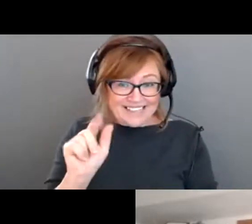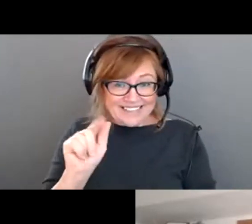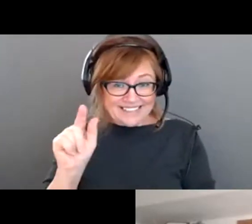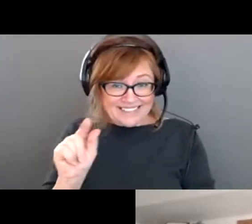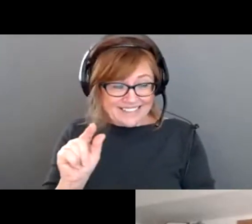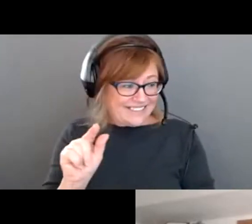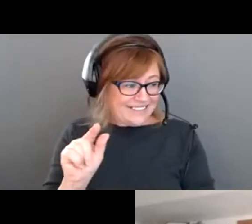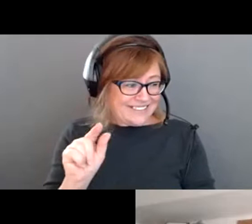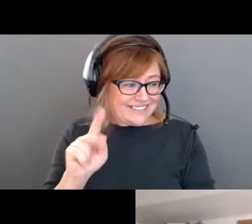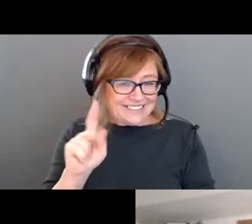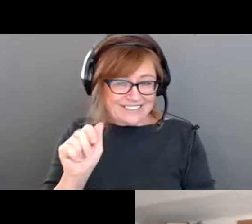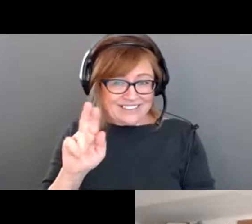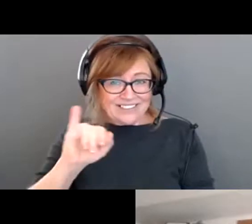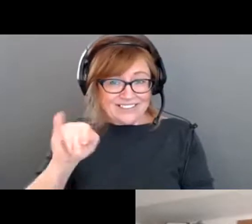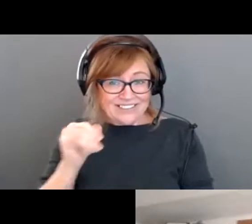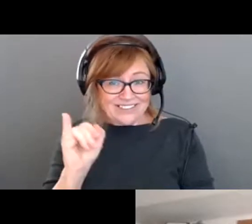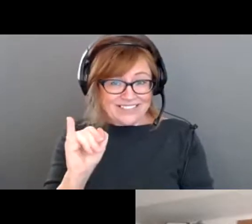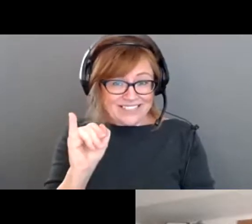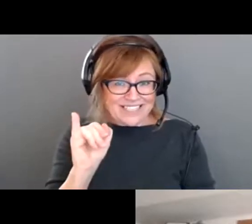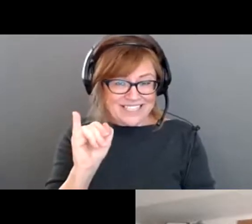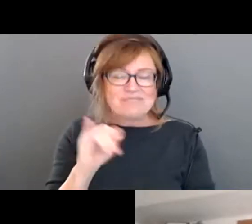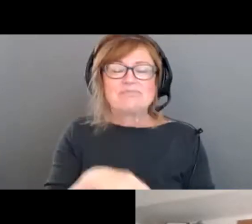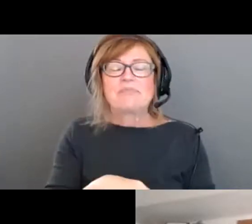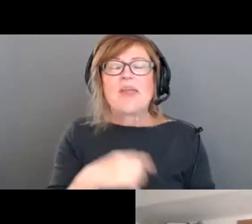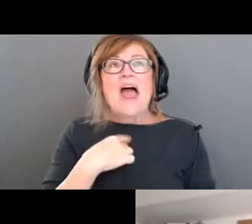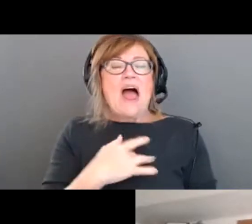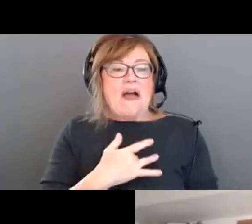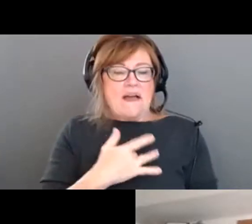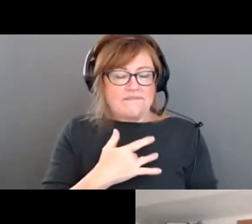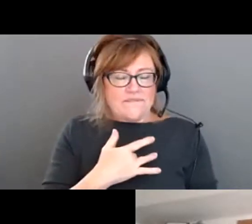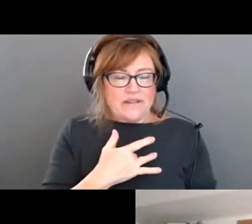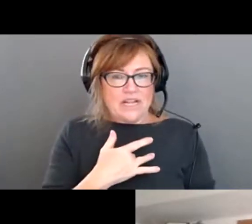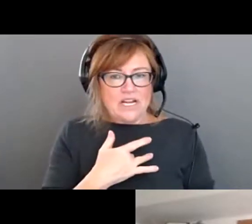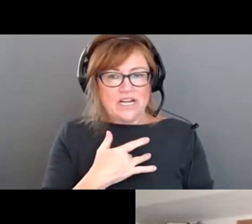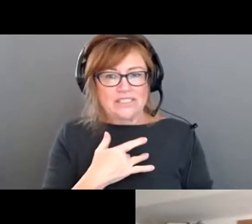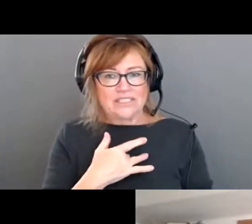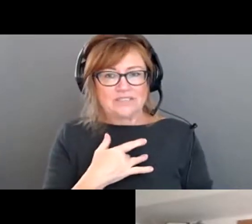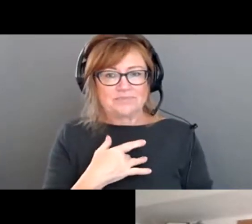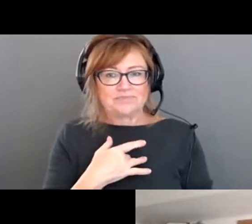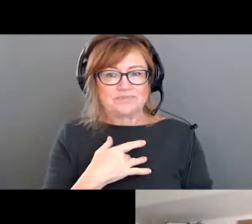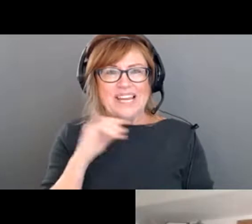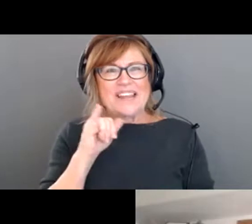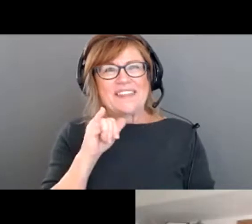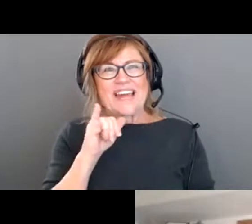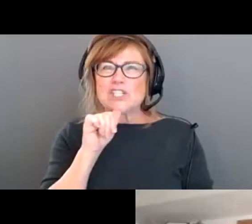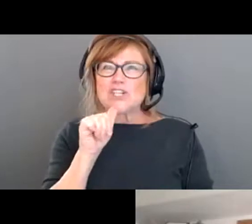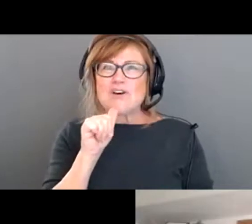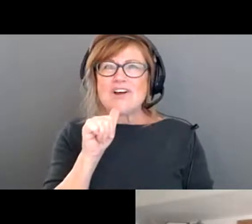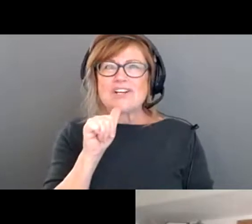Well, I don't think it's the scope of this talk, but the